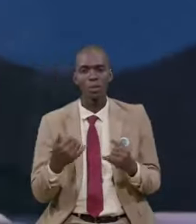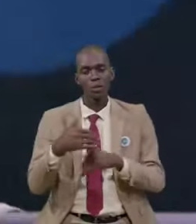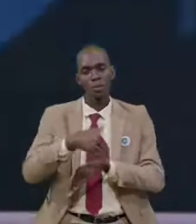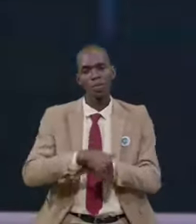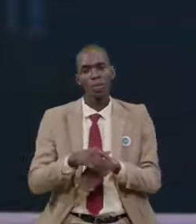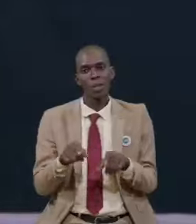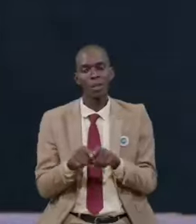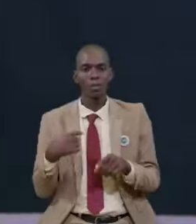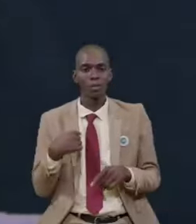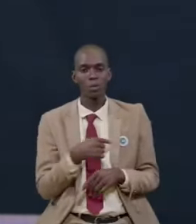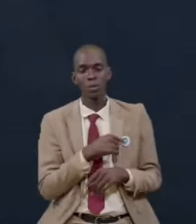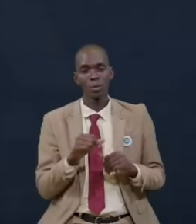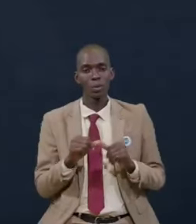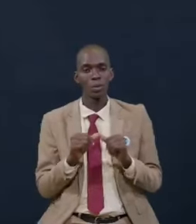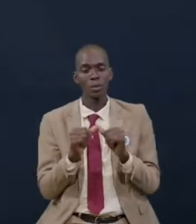this great